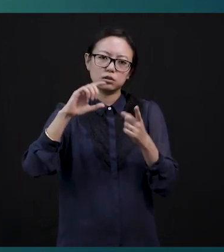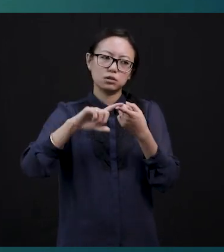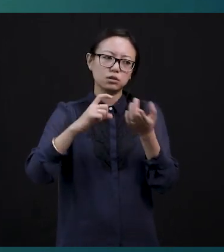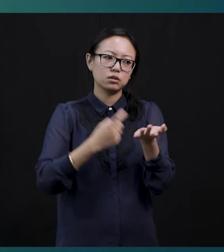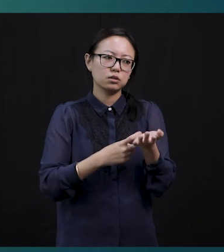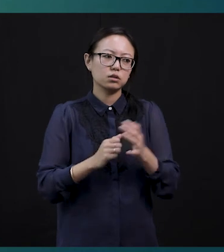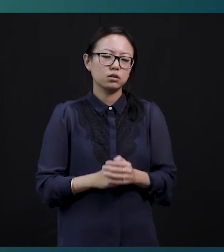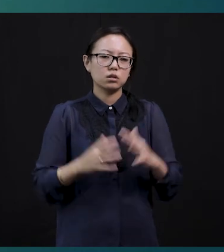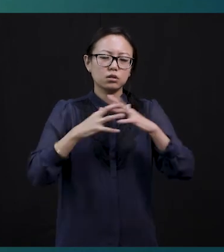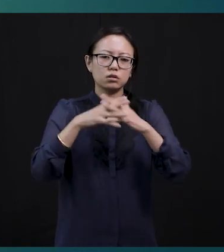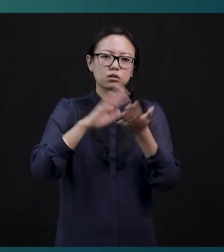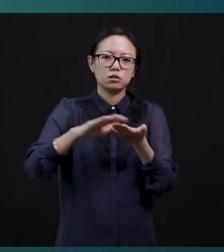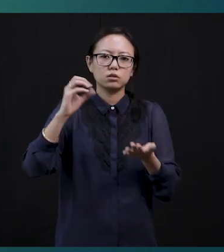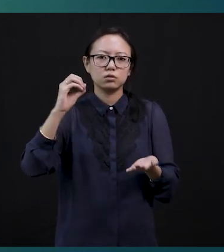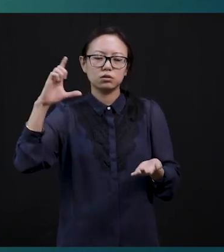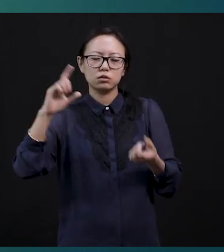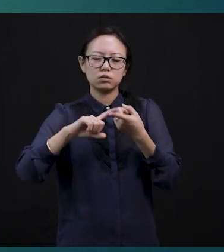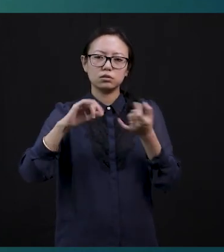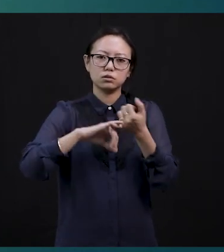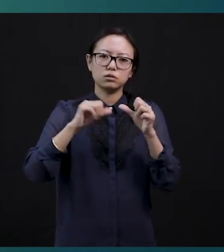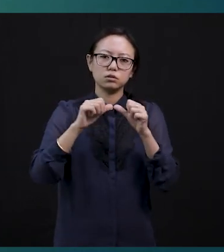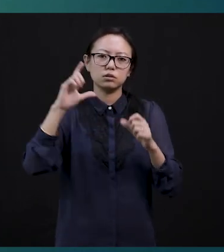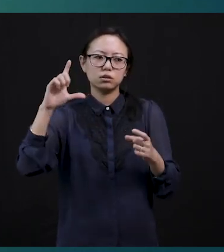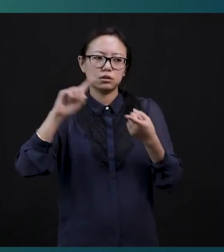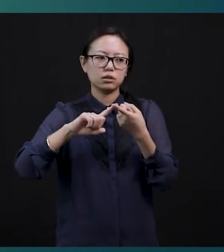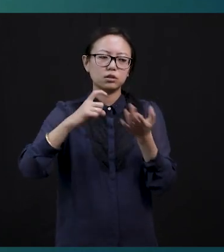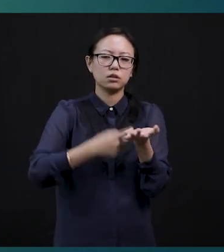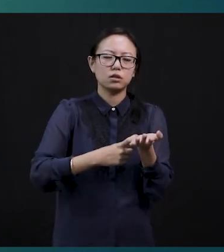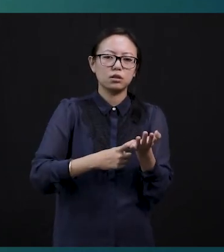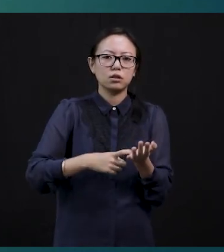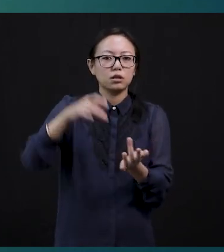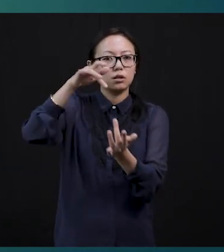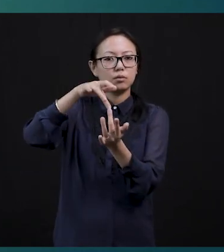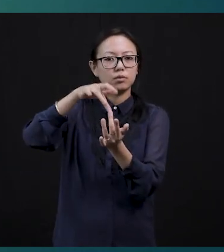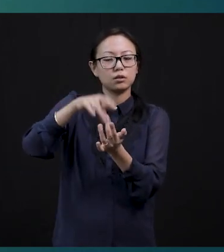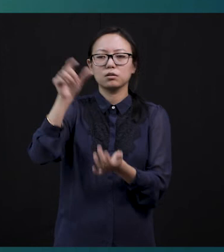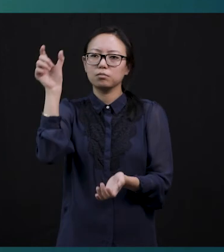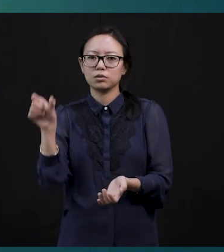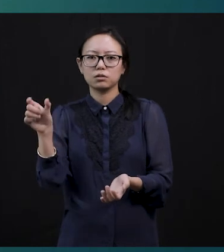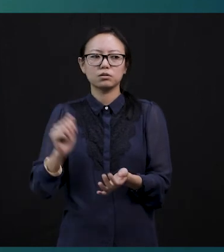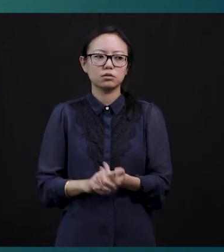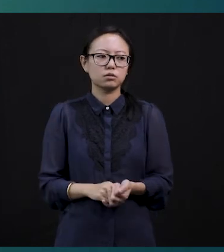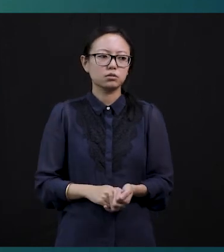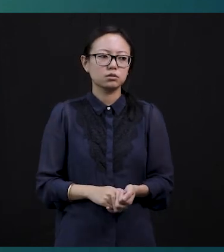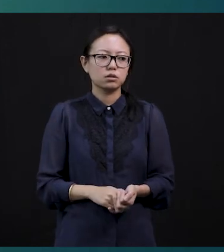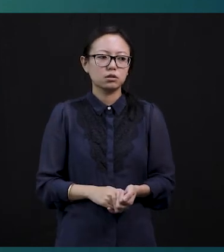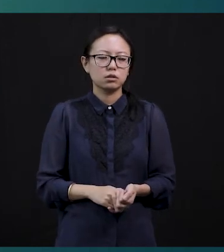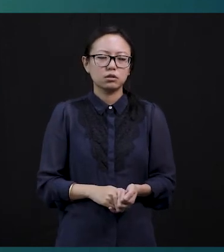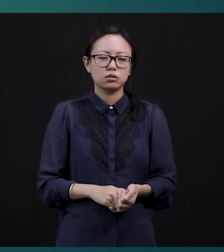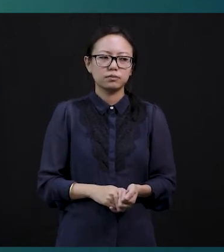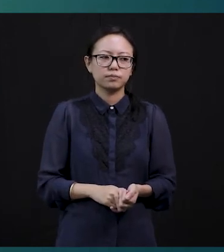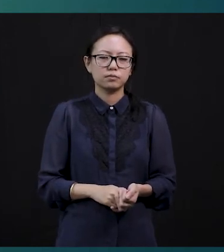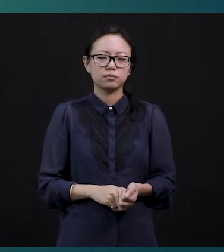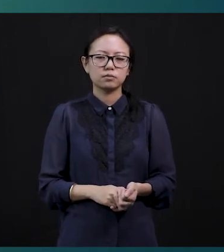between the manufacturer and the retailer. So, intermediary or a middleman. A dash serves as a link between